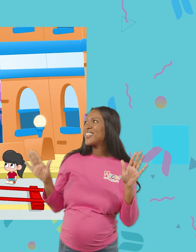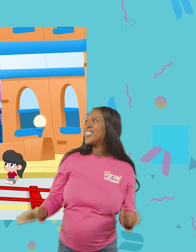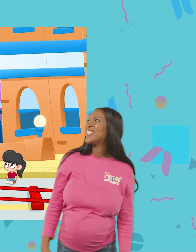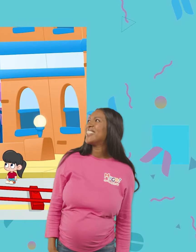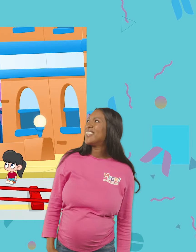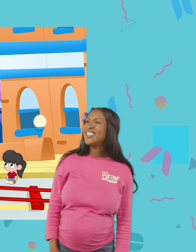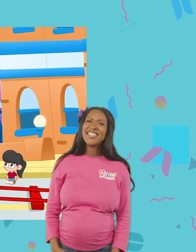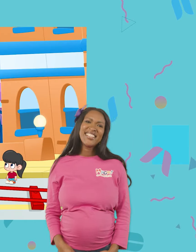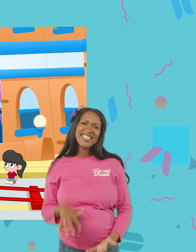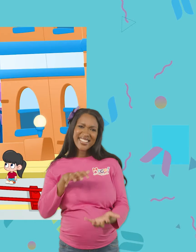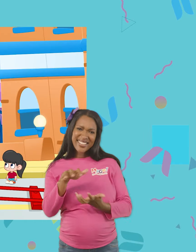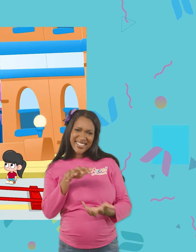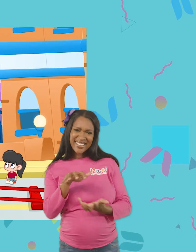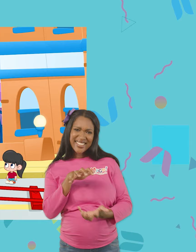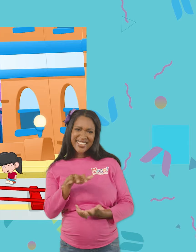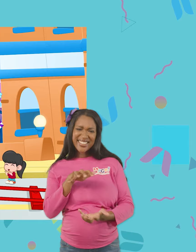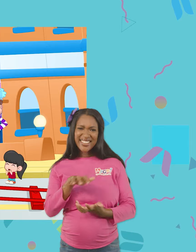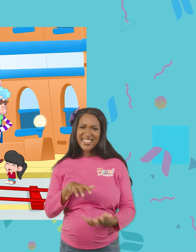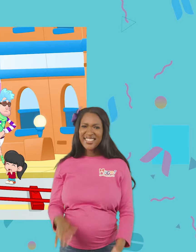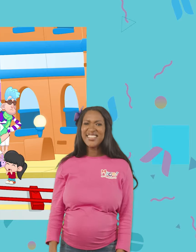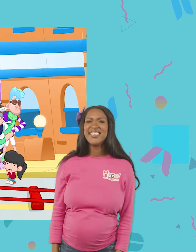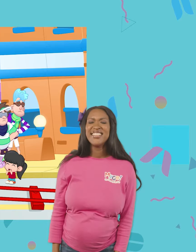Not in my city.